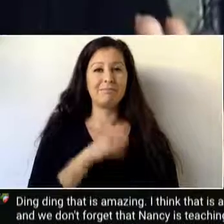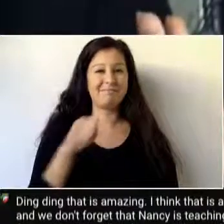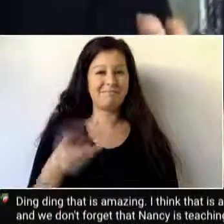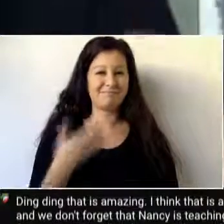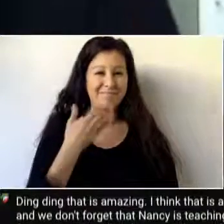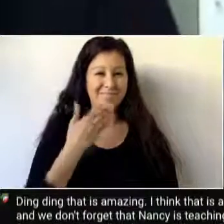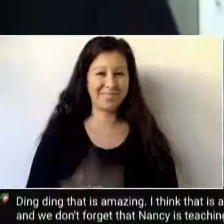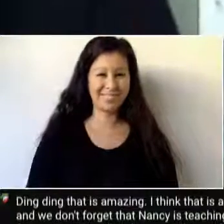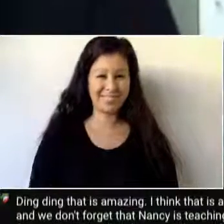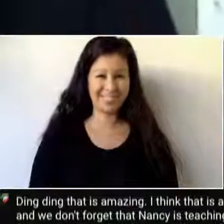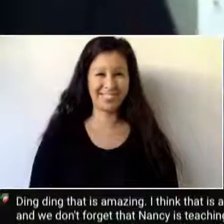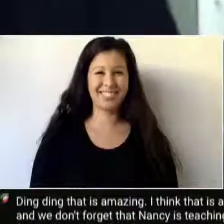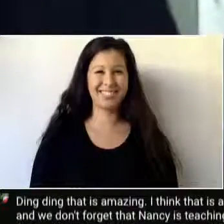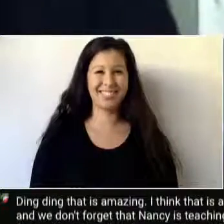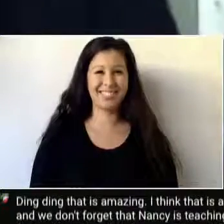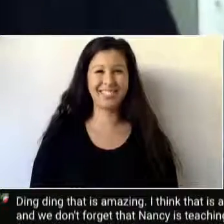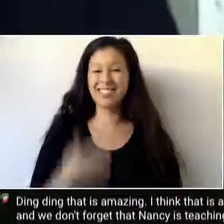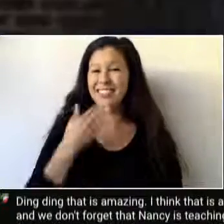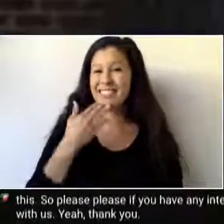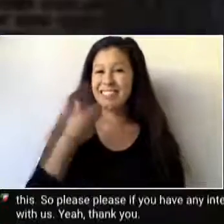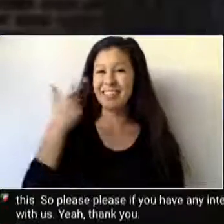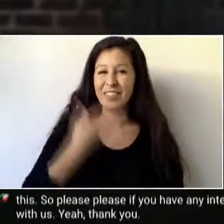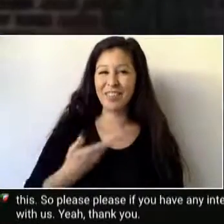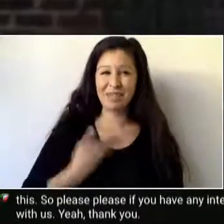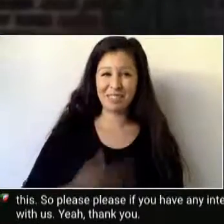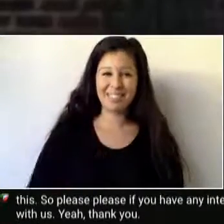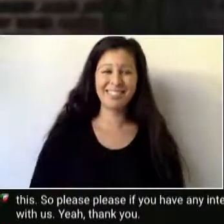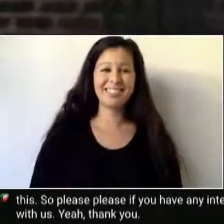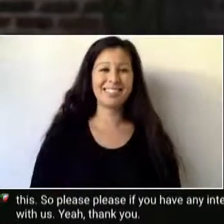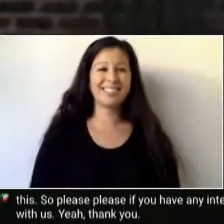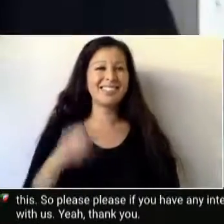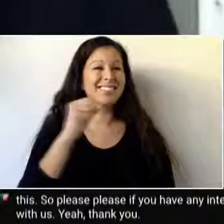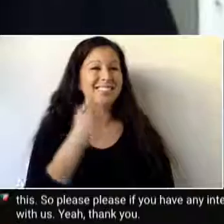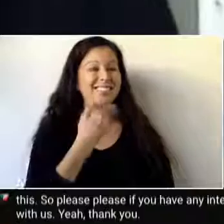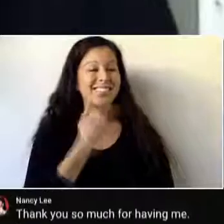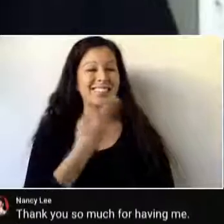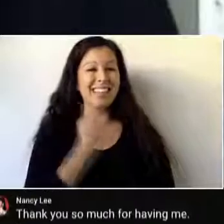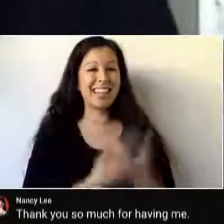Thank you. Thank you so much for having me. Yeah, thanks